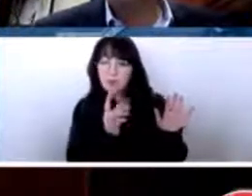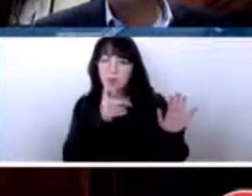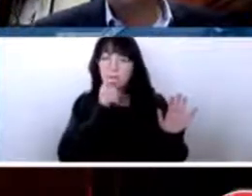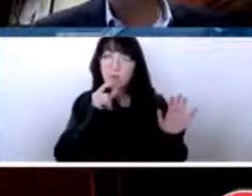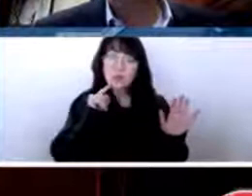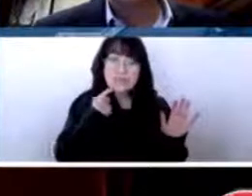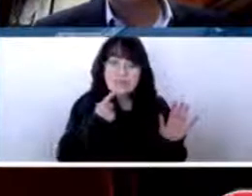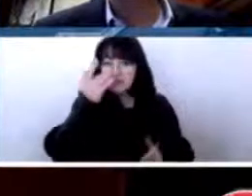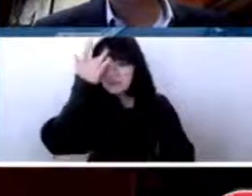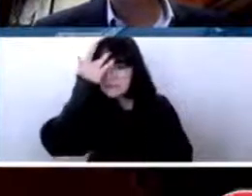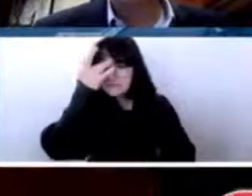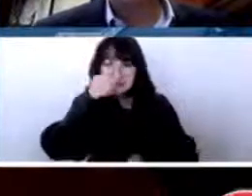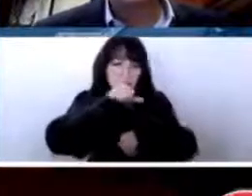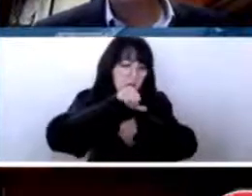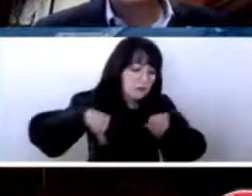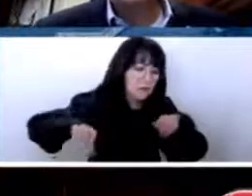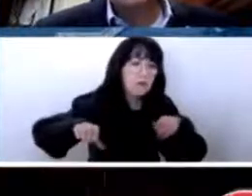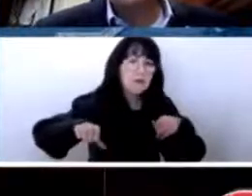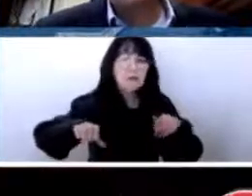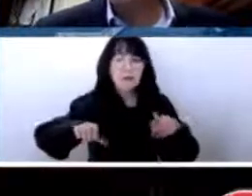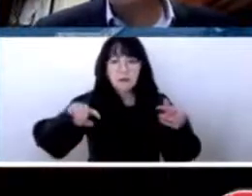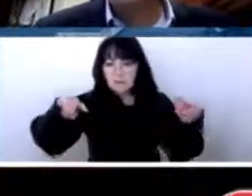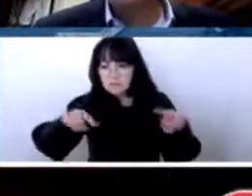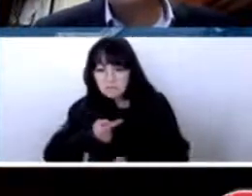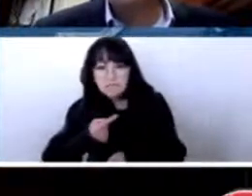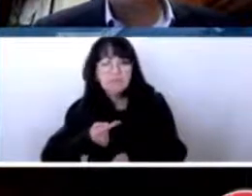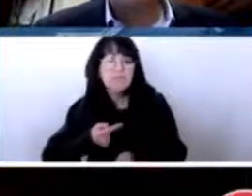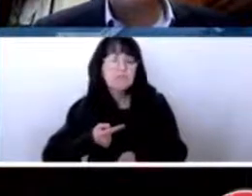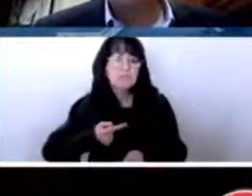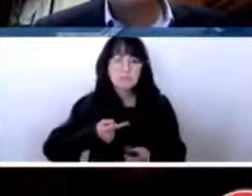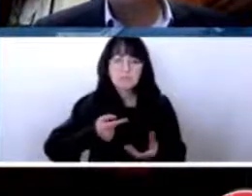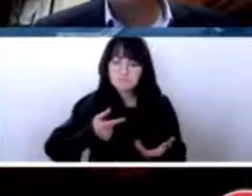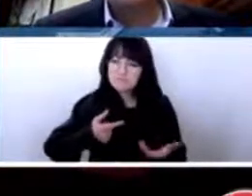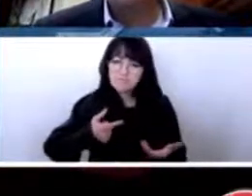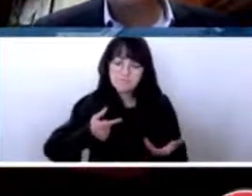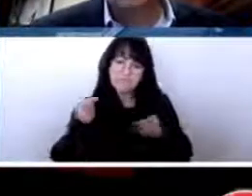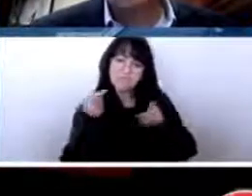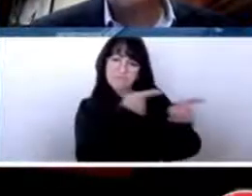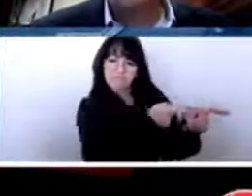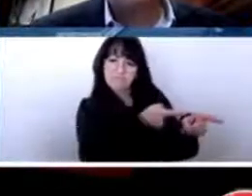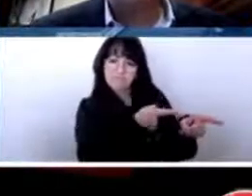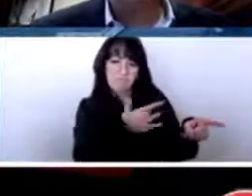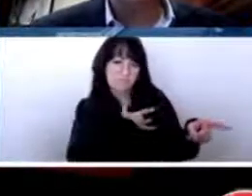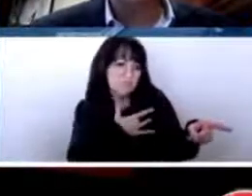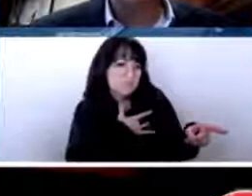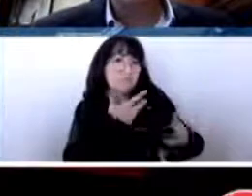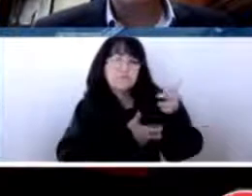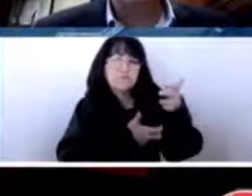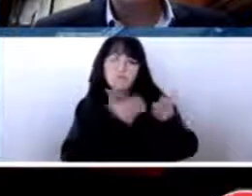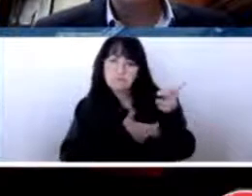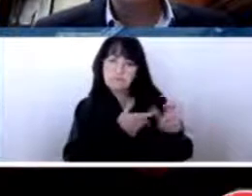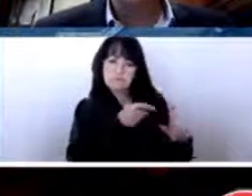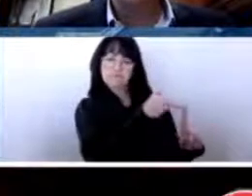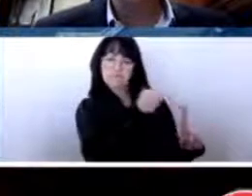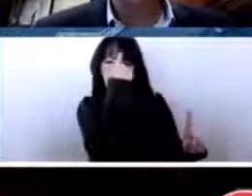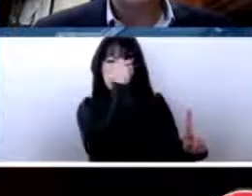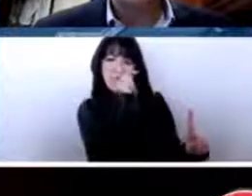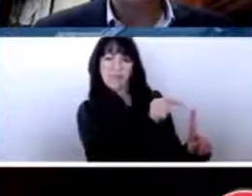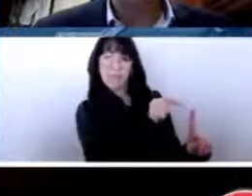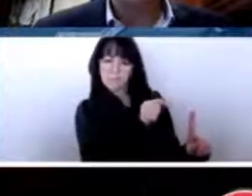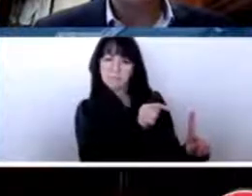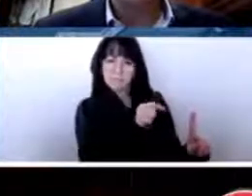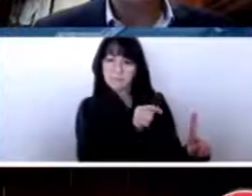used this morning at just making, they can't handle everybody's going through there. And some of the stuff does not need to be going to the emergency